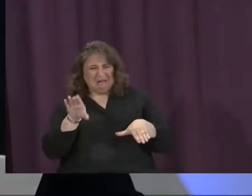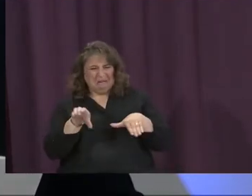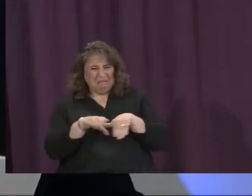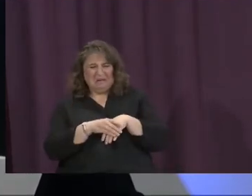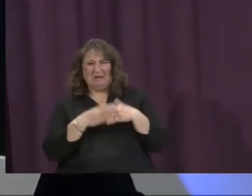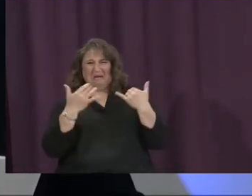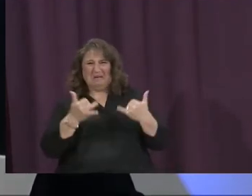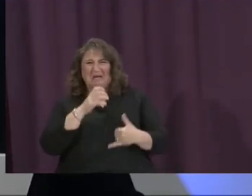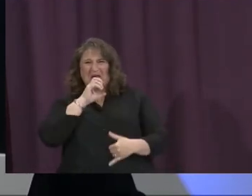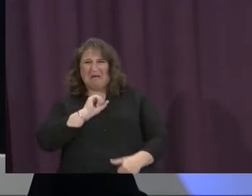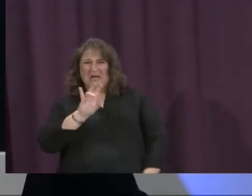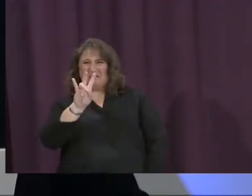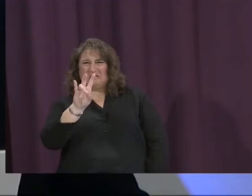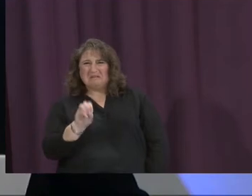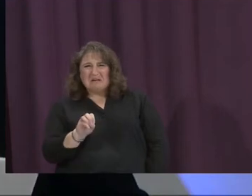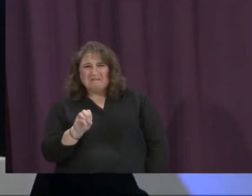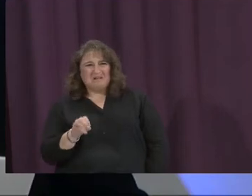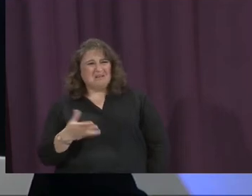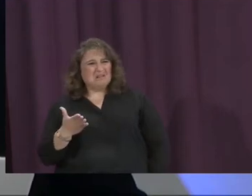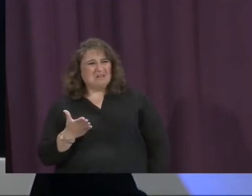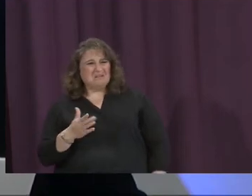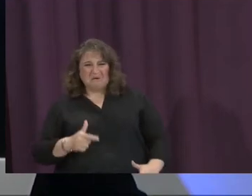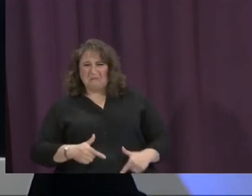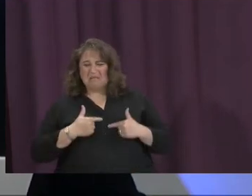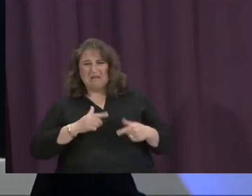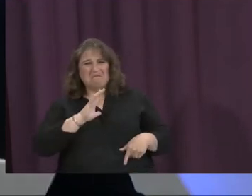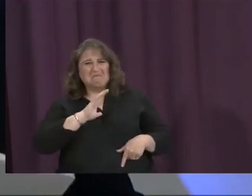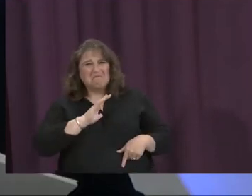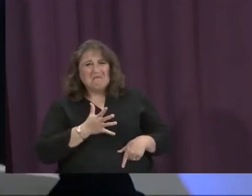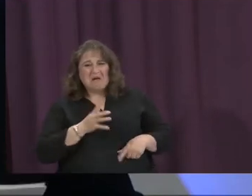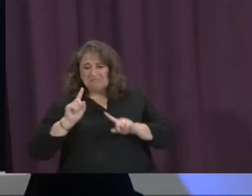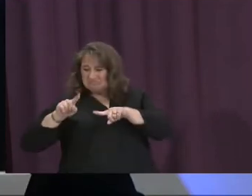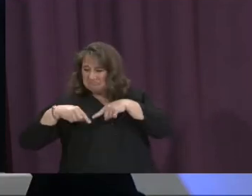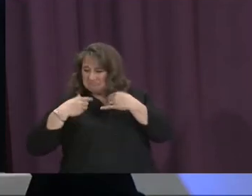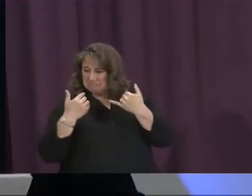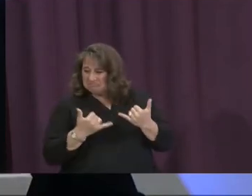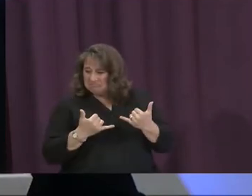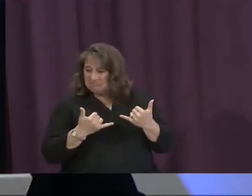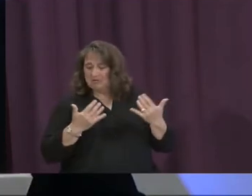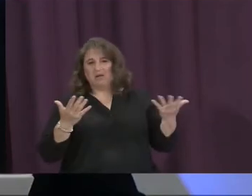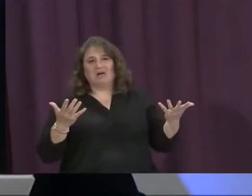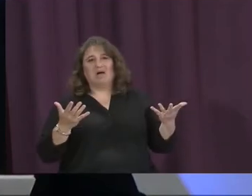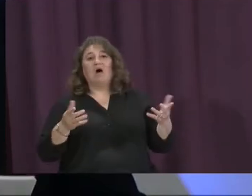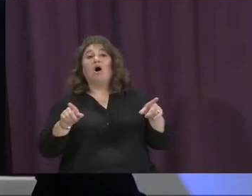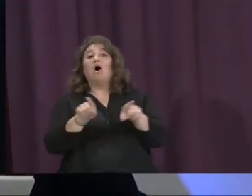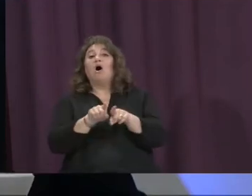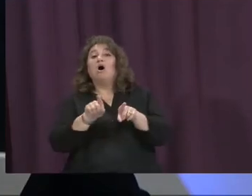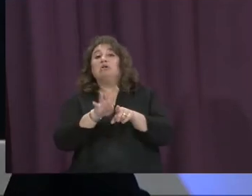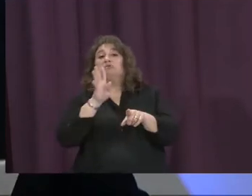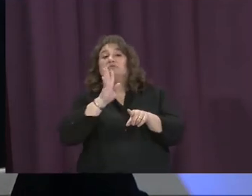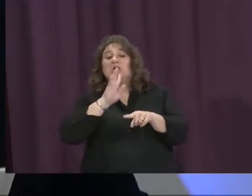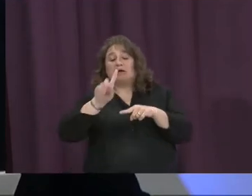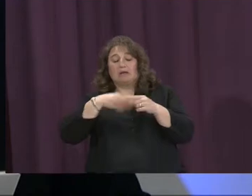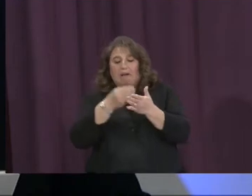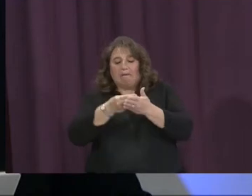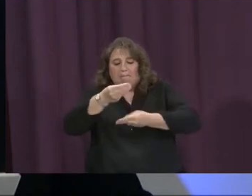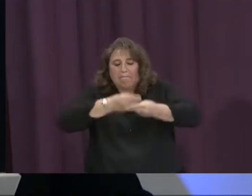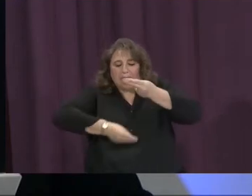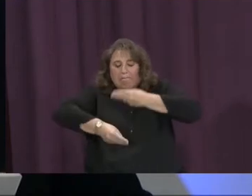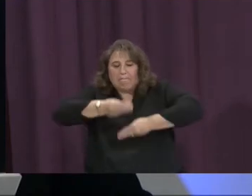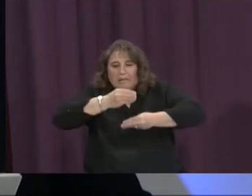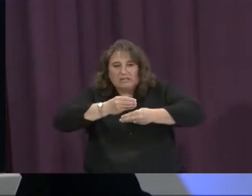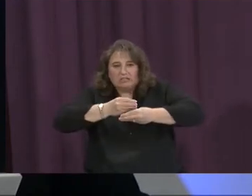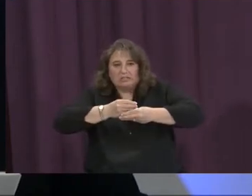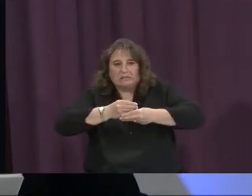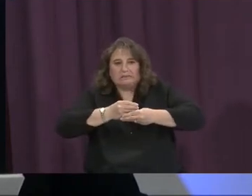would you want to get married? And, um, I think that, you we talked about people being on fixed incomes and, you know, maybe you think, well,